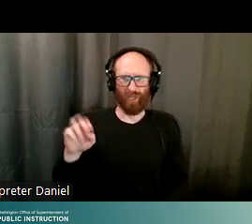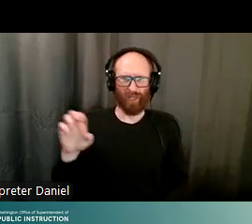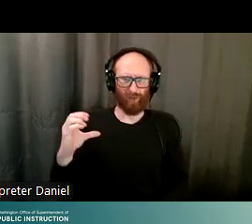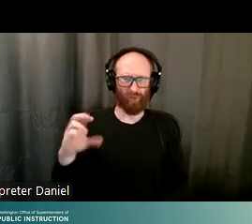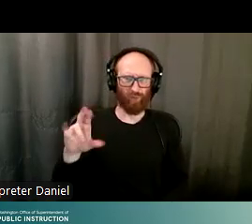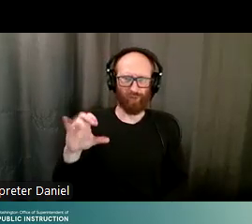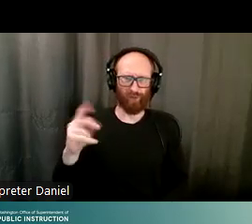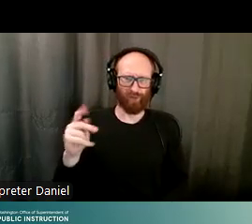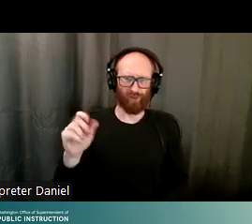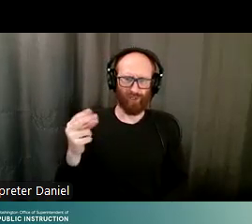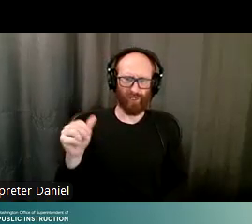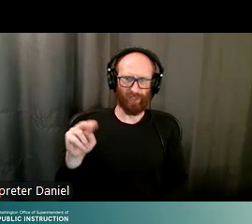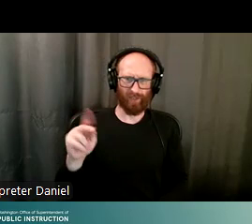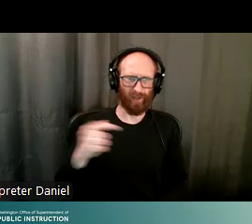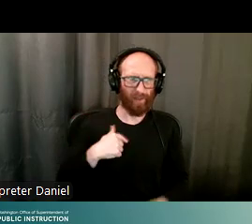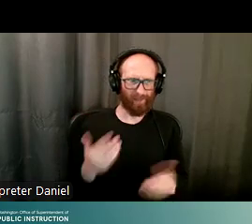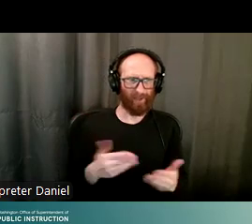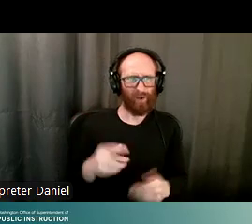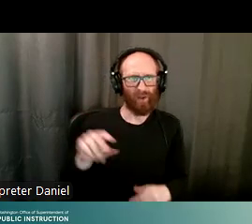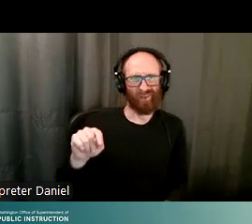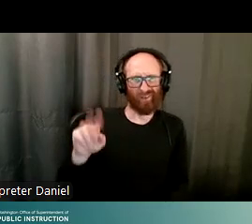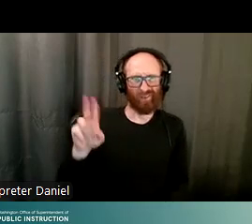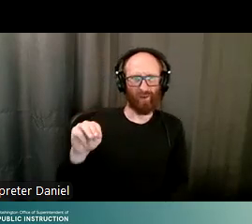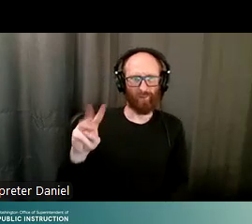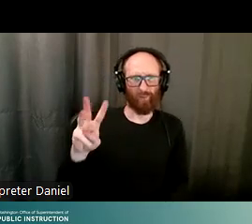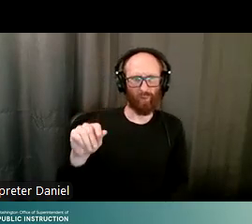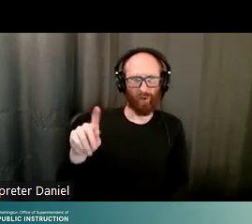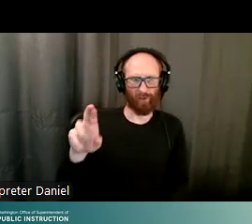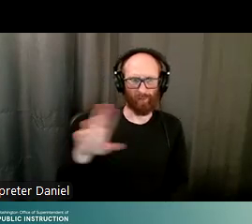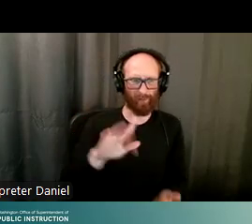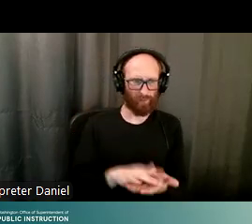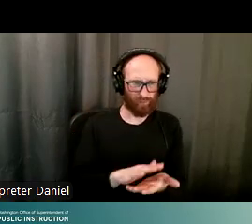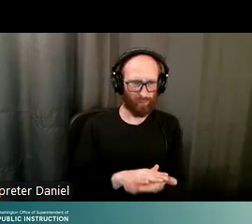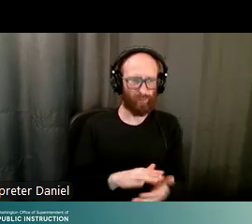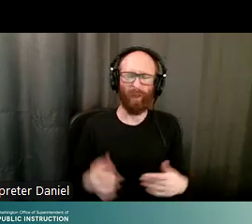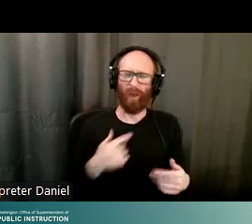School. I have taught a variety of things. I started